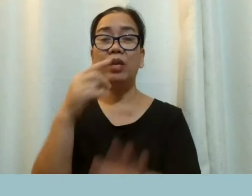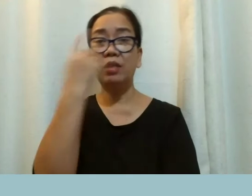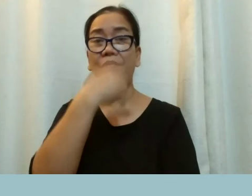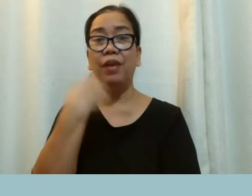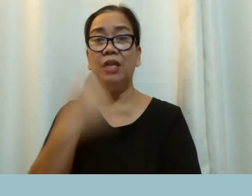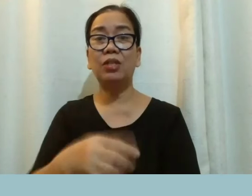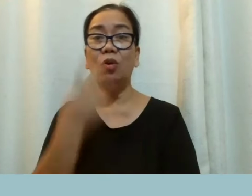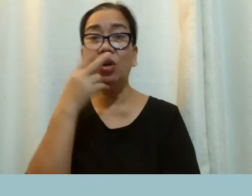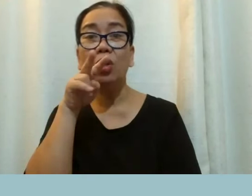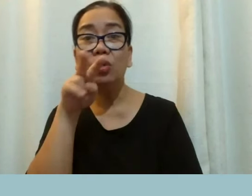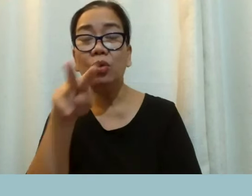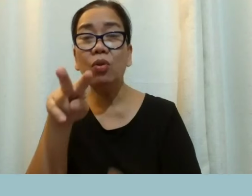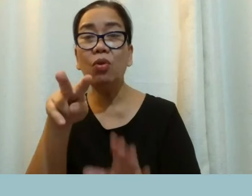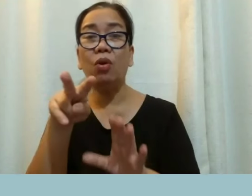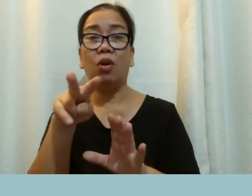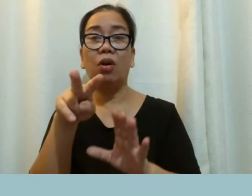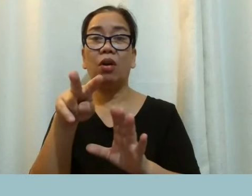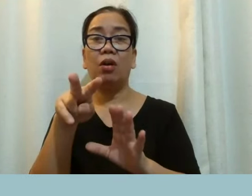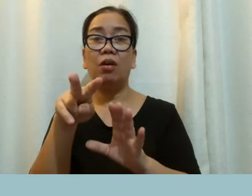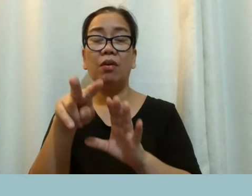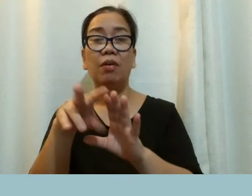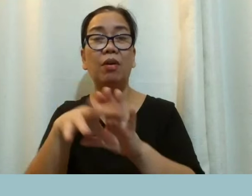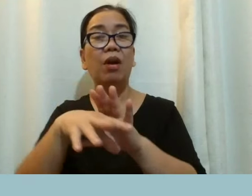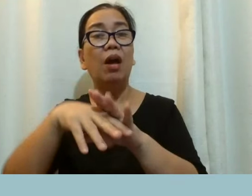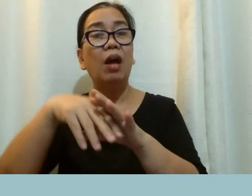show his face or to look